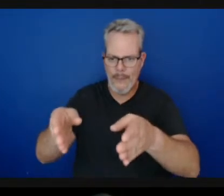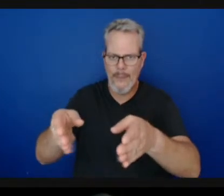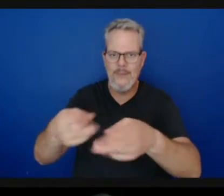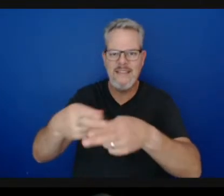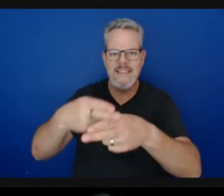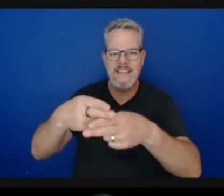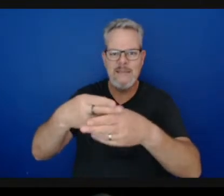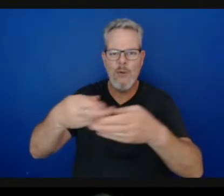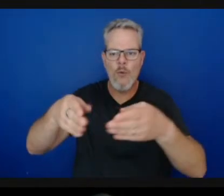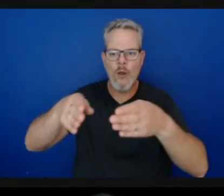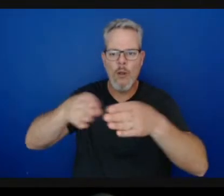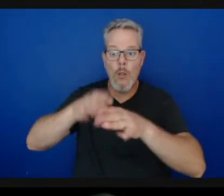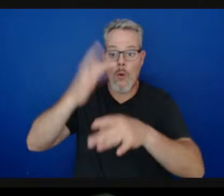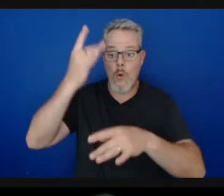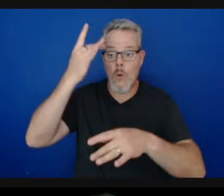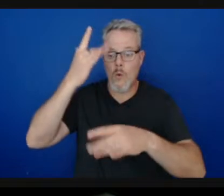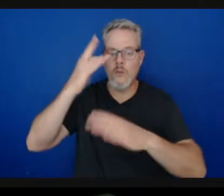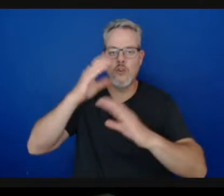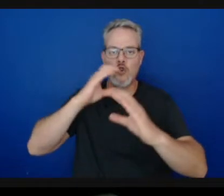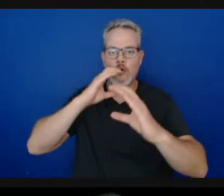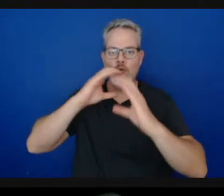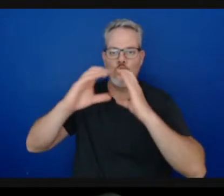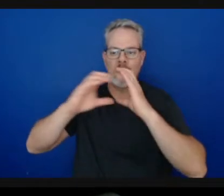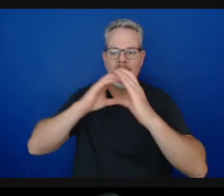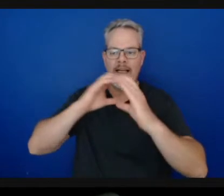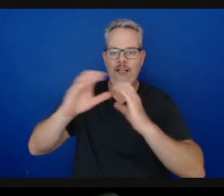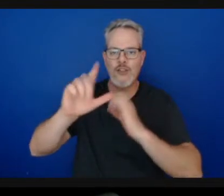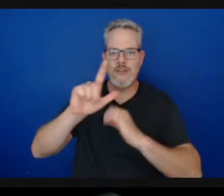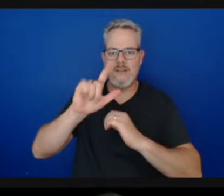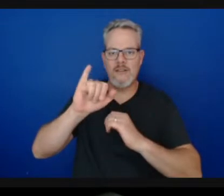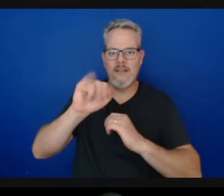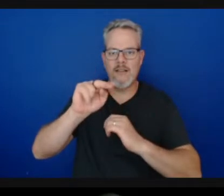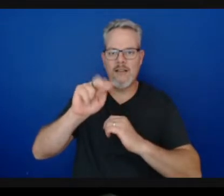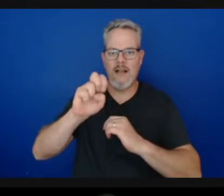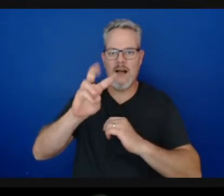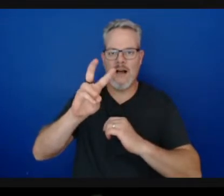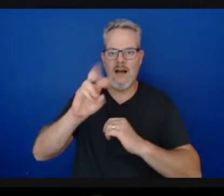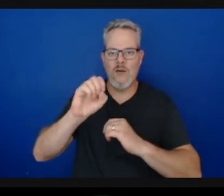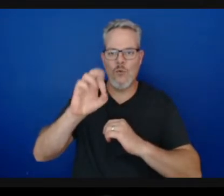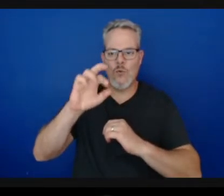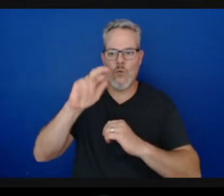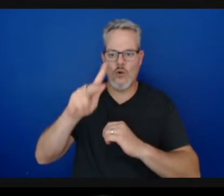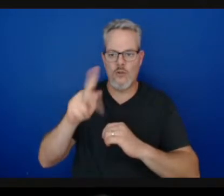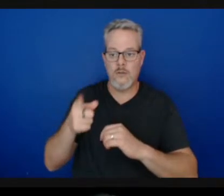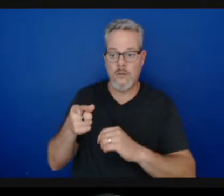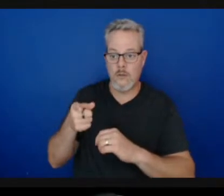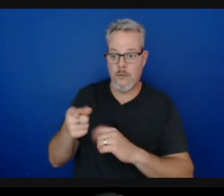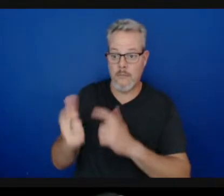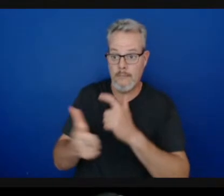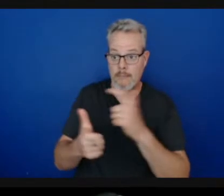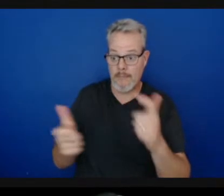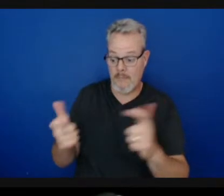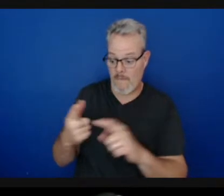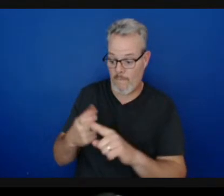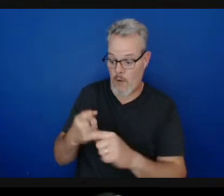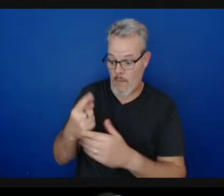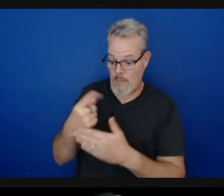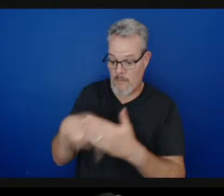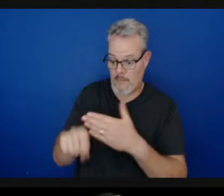closed for communication line work. Maybe pretty minor, just one day. The big one is this one. From March 4th,